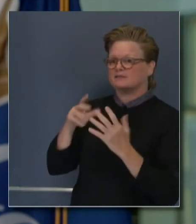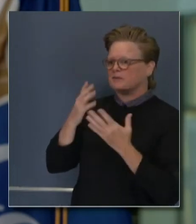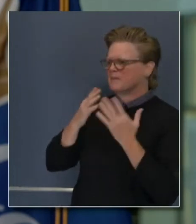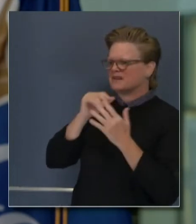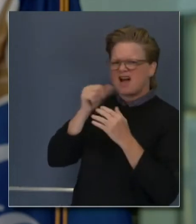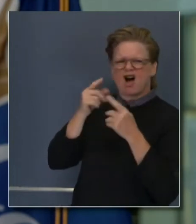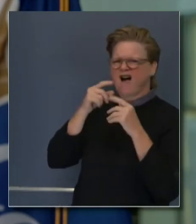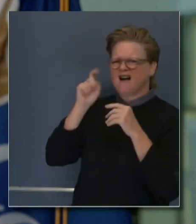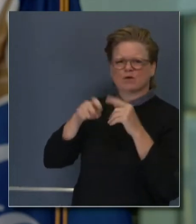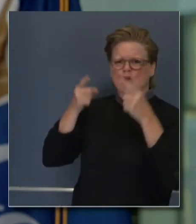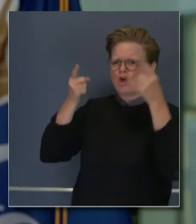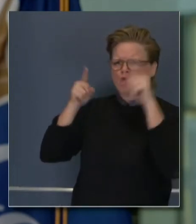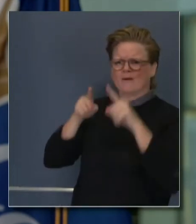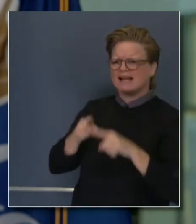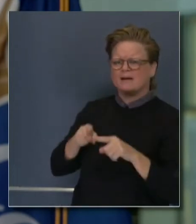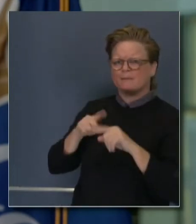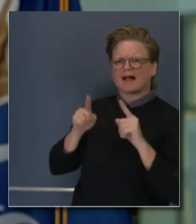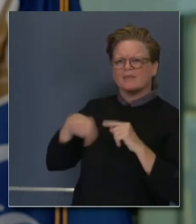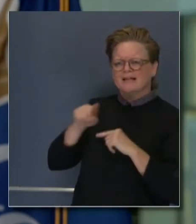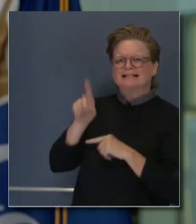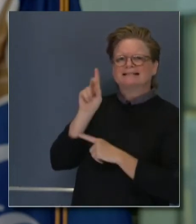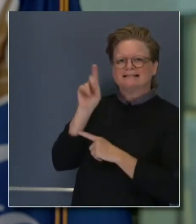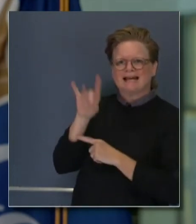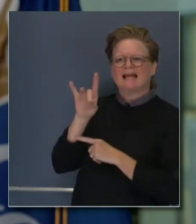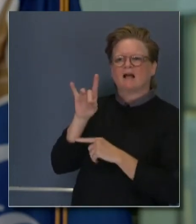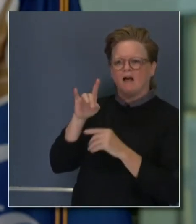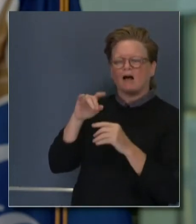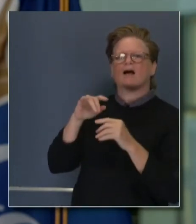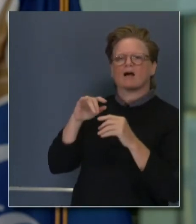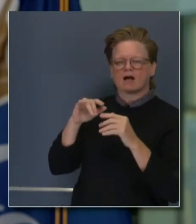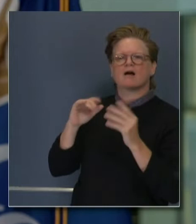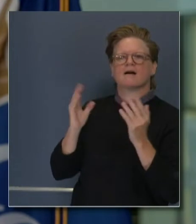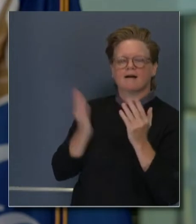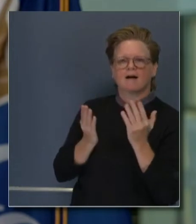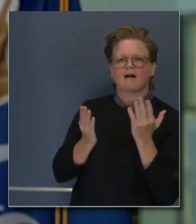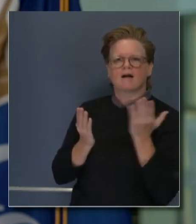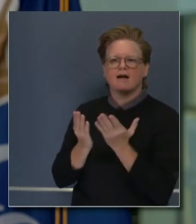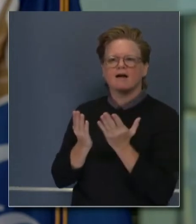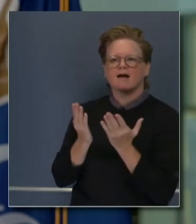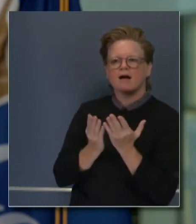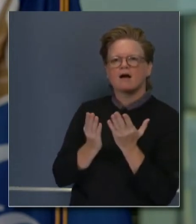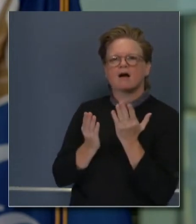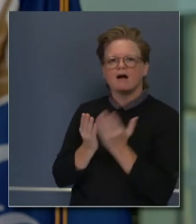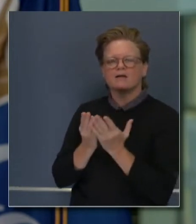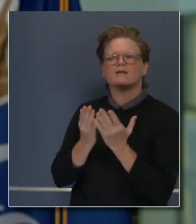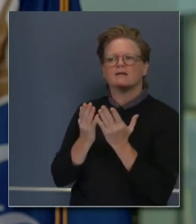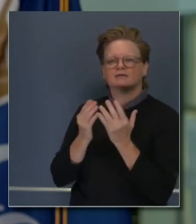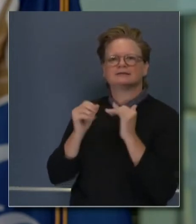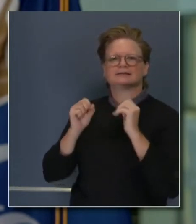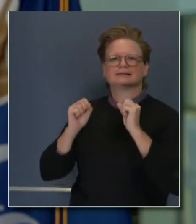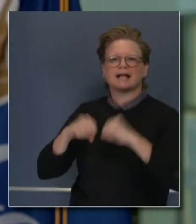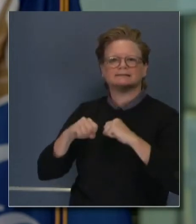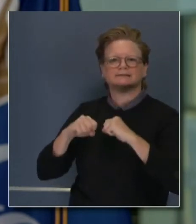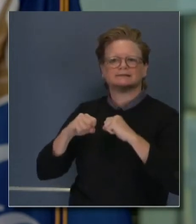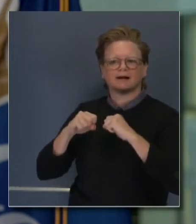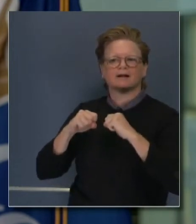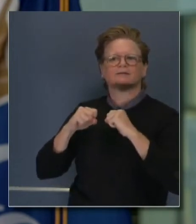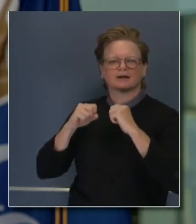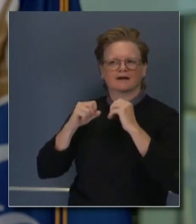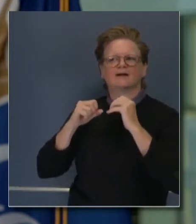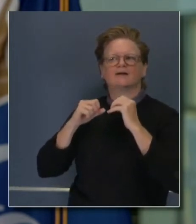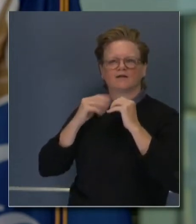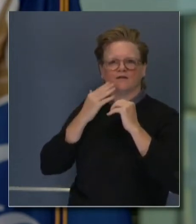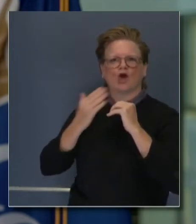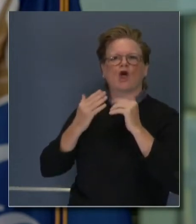policy issues came together across those differences, and including legislative leaders that worked